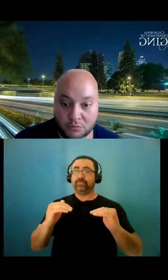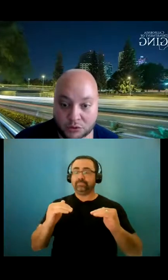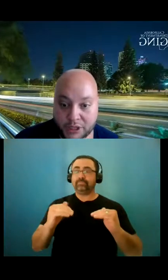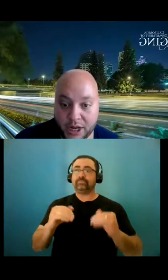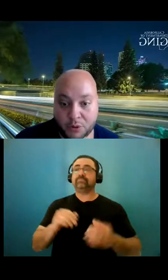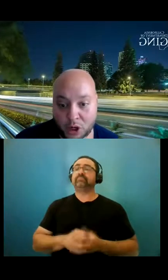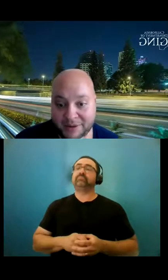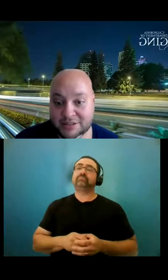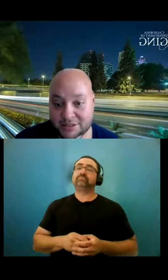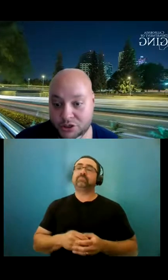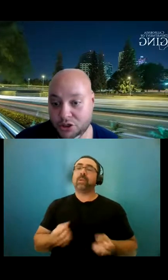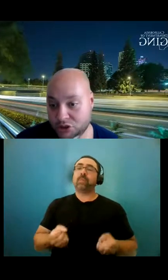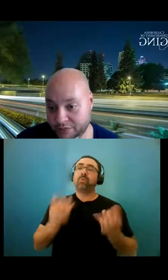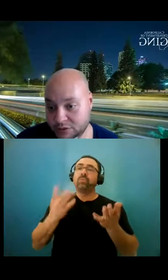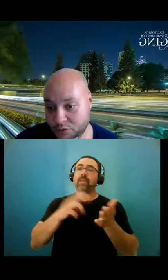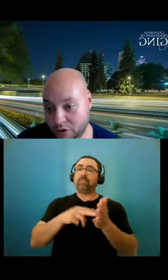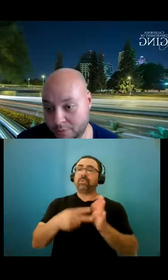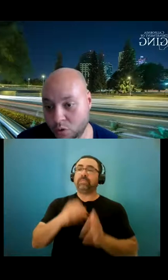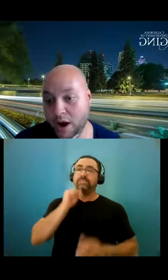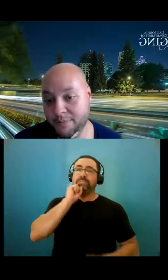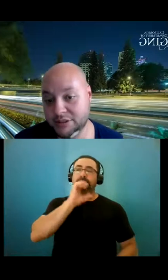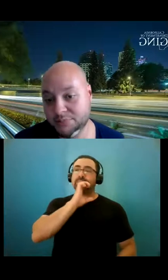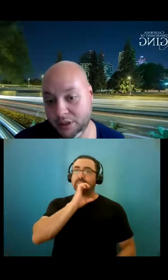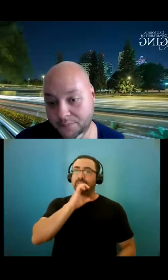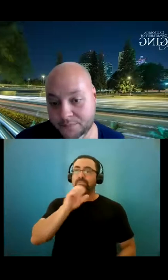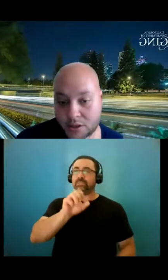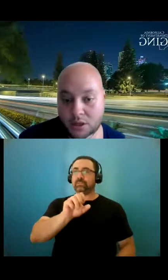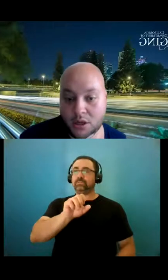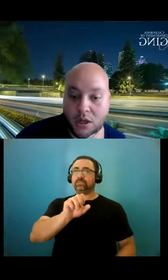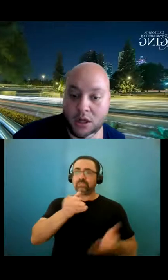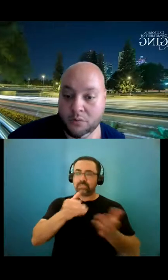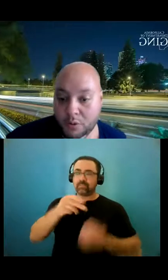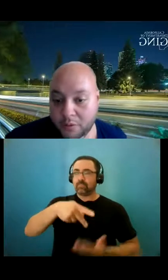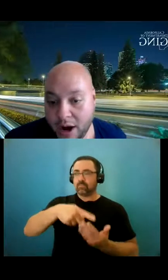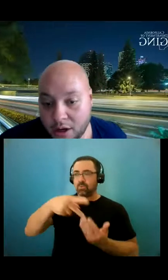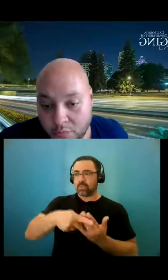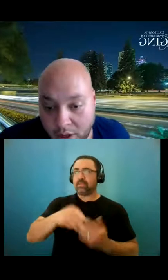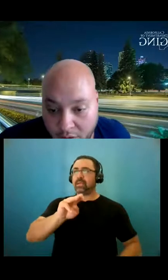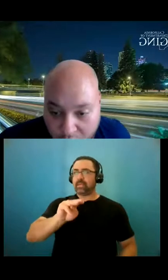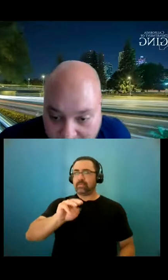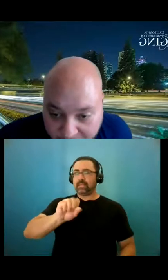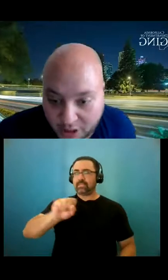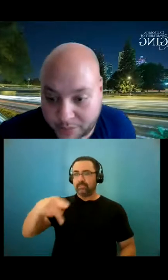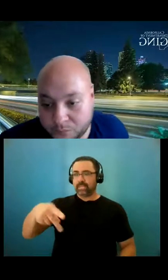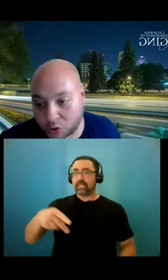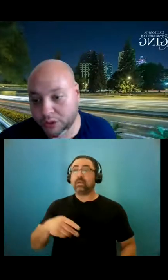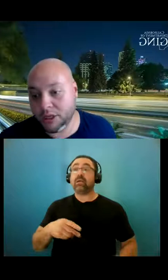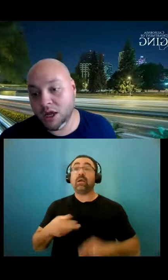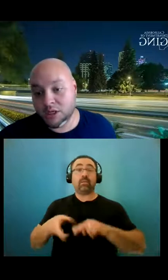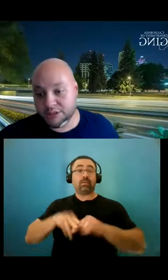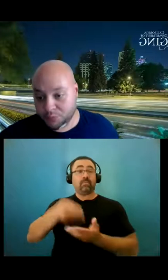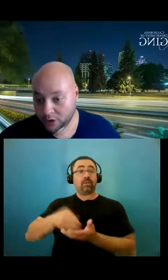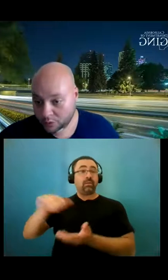our Multi-Purpose Senior Services Program, or MSSP, and we were provided with increased funding